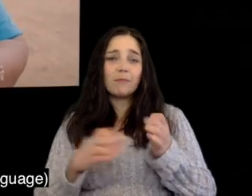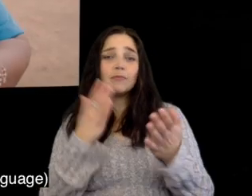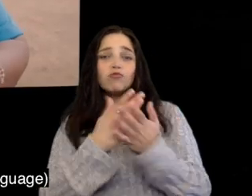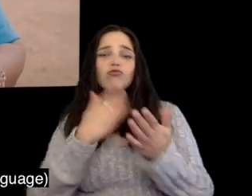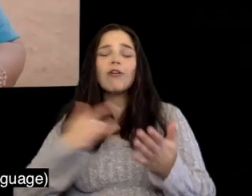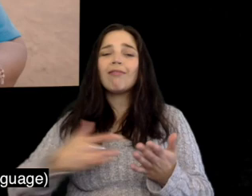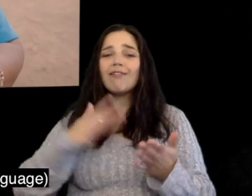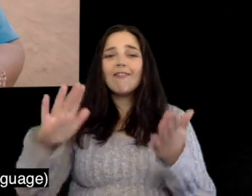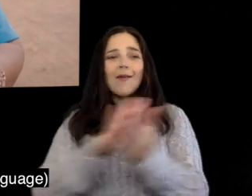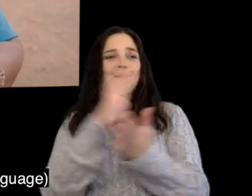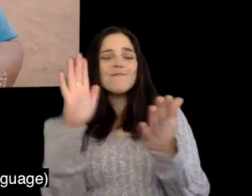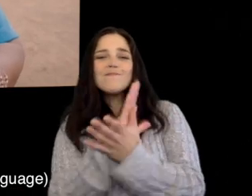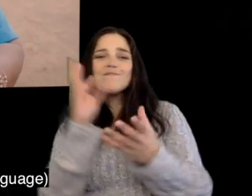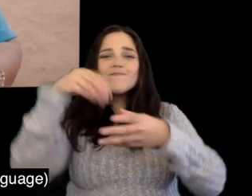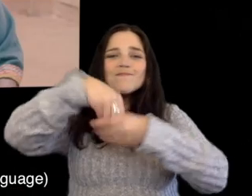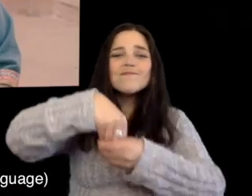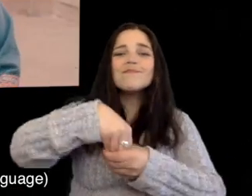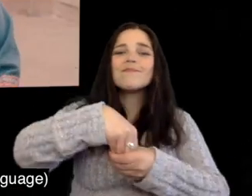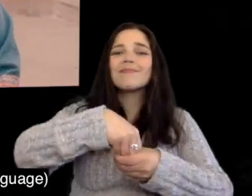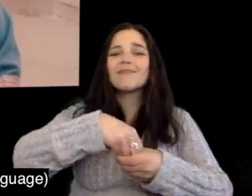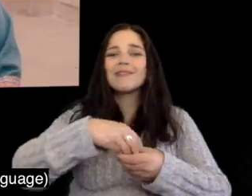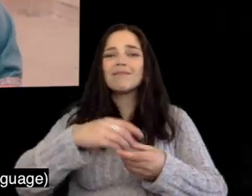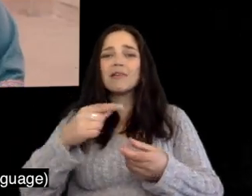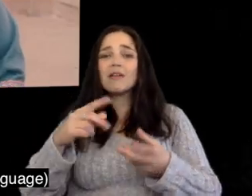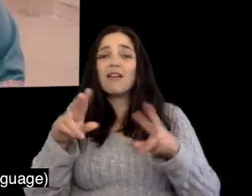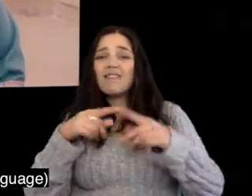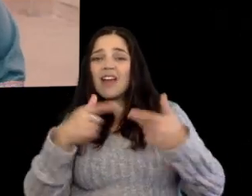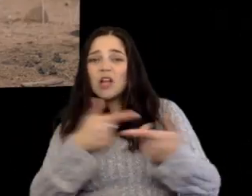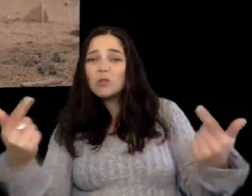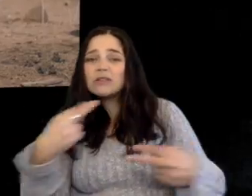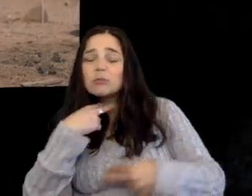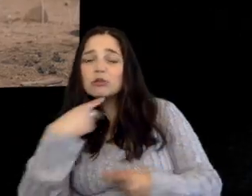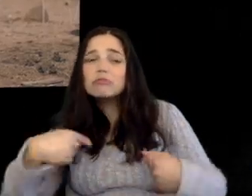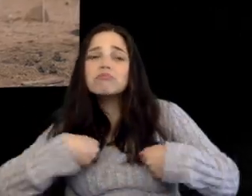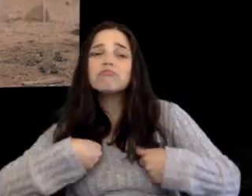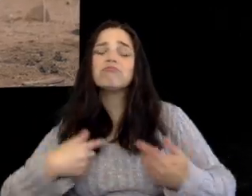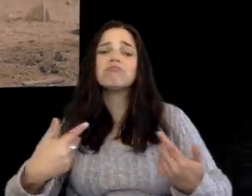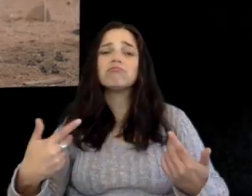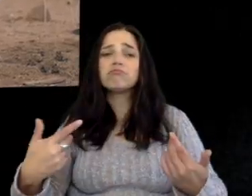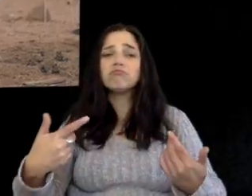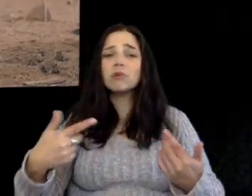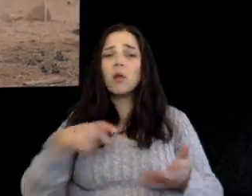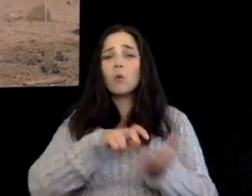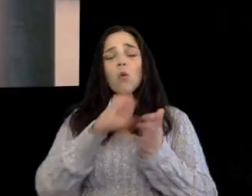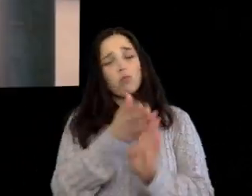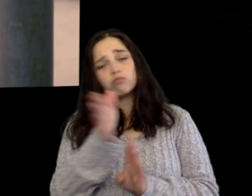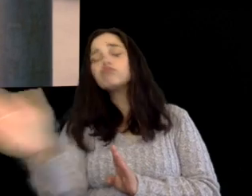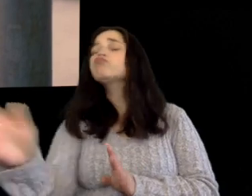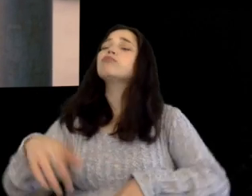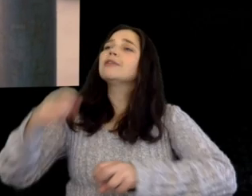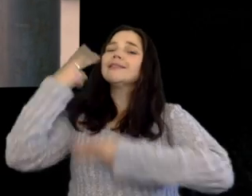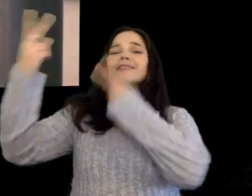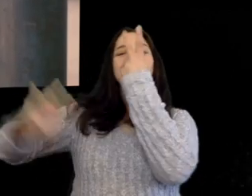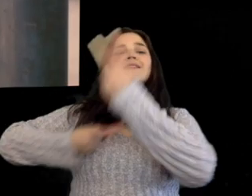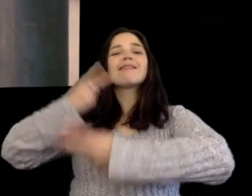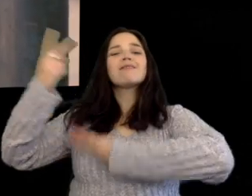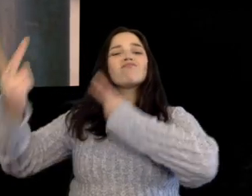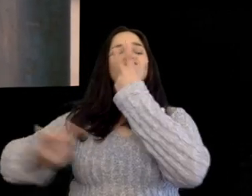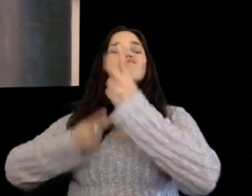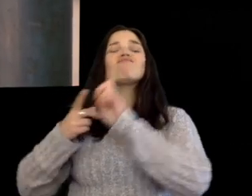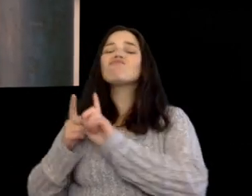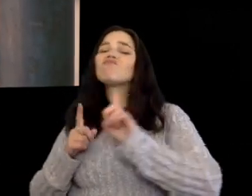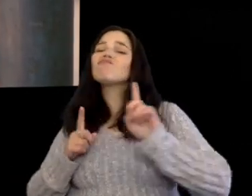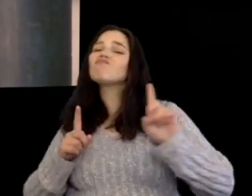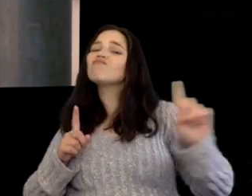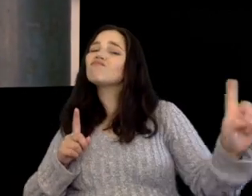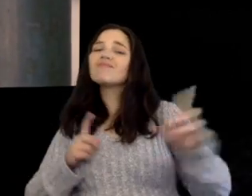Ni kuitu kwa netha wa njeshi la ukofu, na kuitu kwa njeshi la ukofu ni makuina. Na hina na manye kuina kumata na yinina kuina. Nani na ndoto zianga ndoto zianga